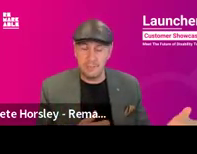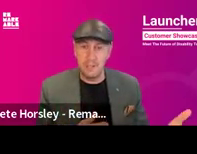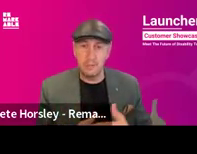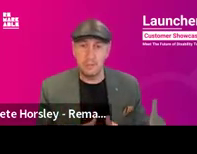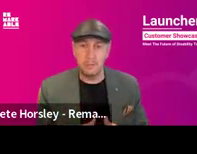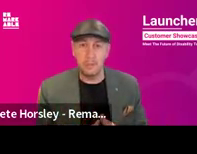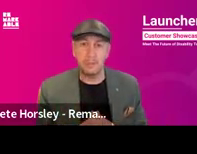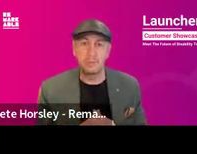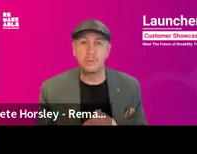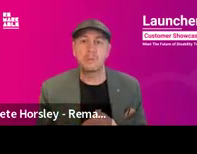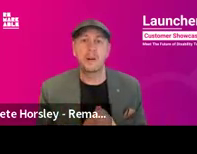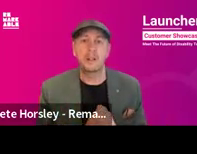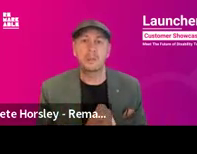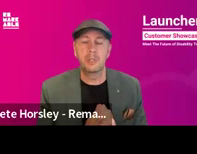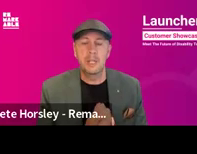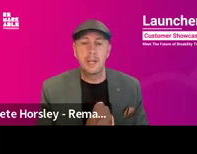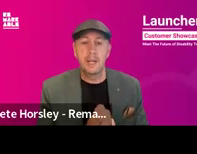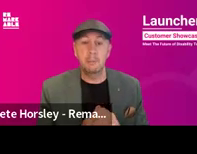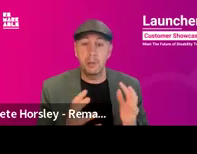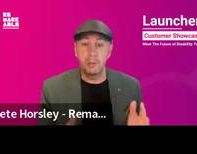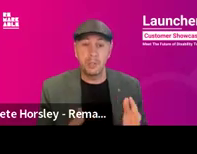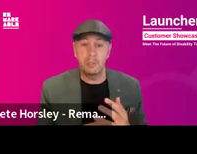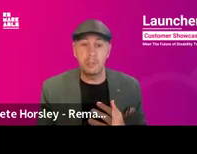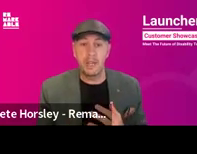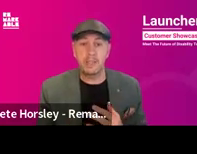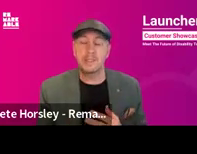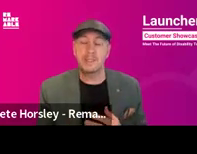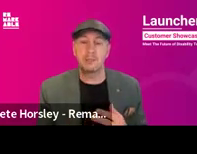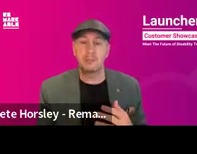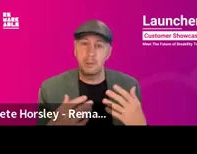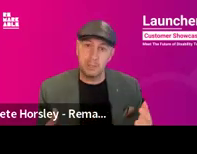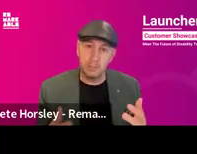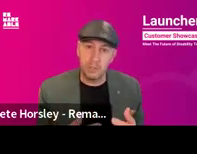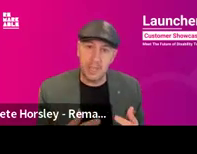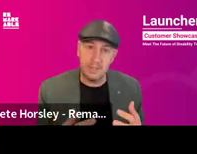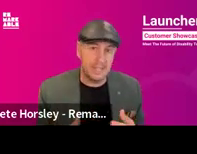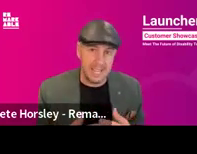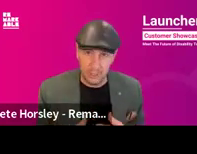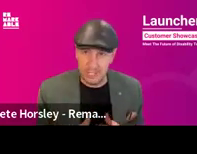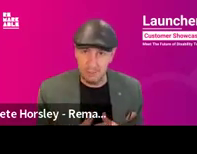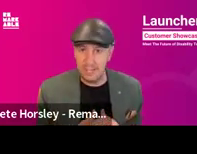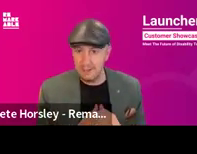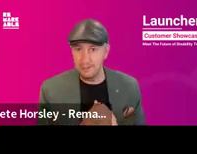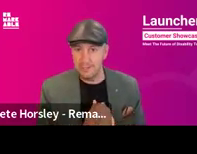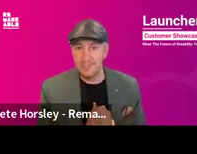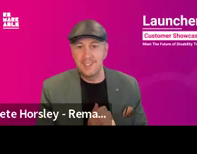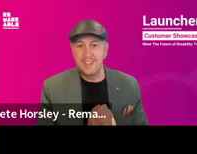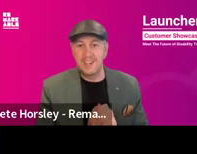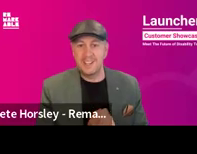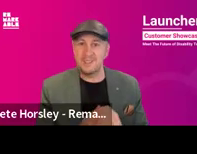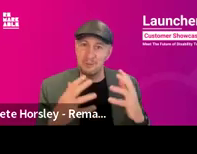not just financial support towards Remarkable, but also access to up to 2,000 engineering